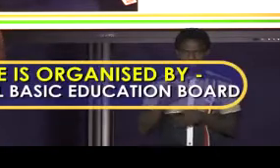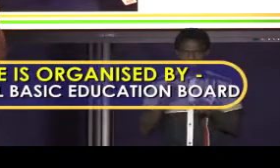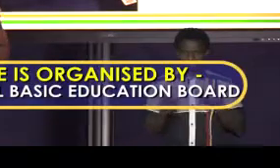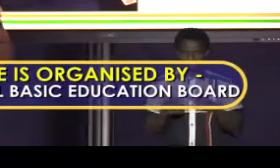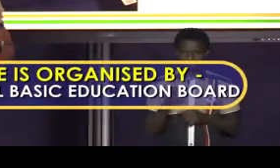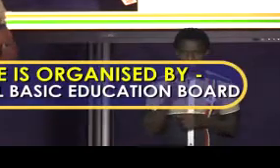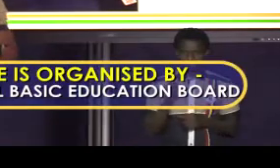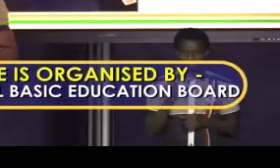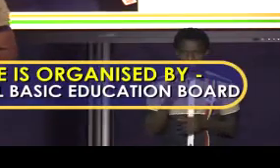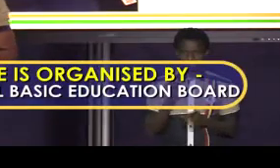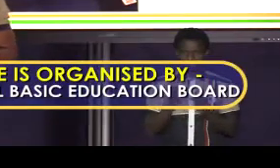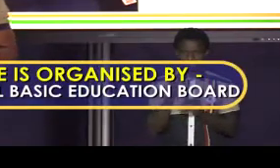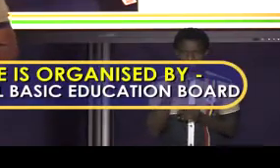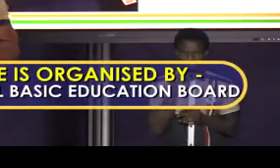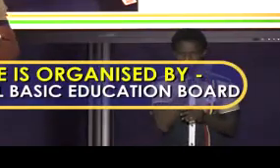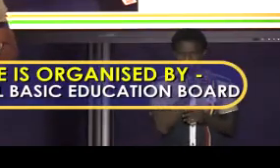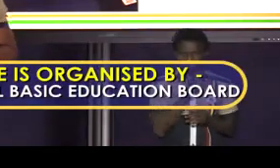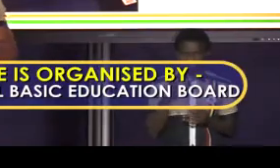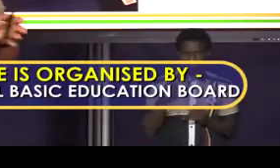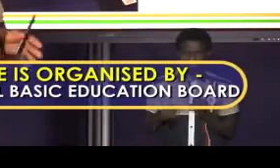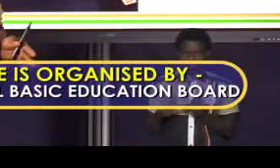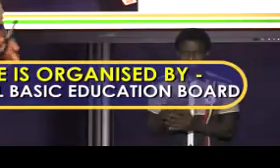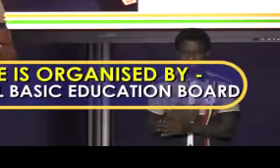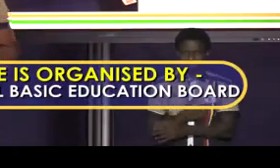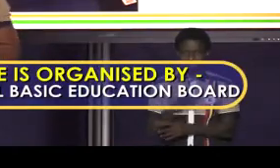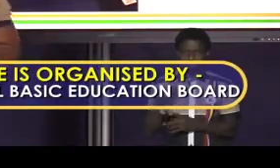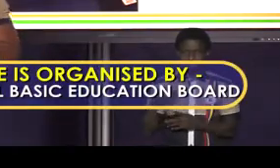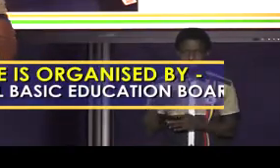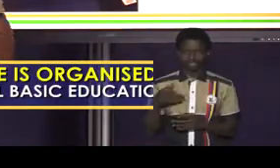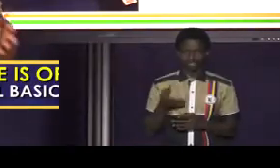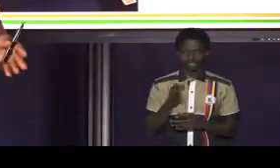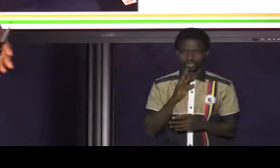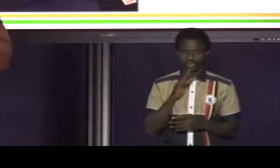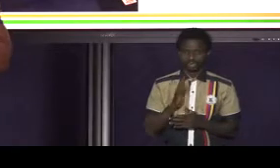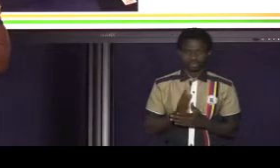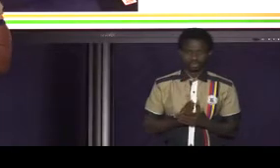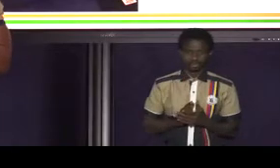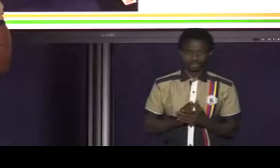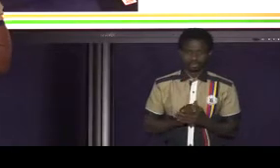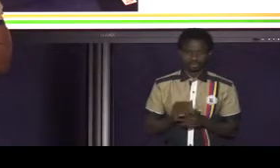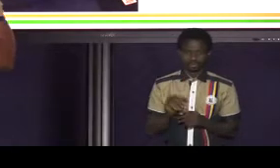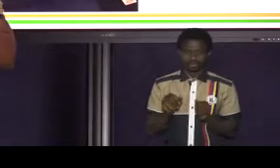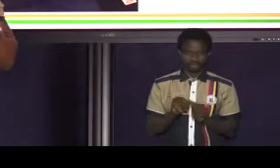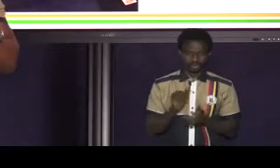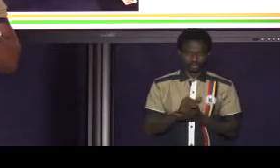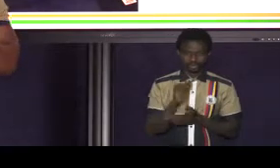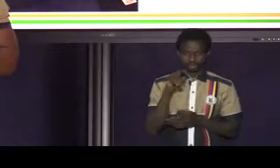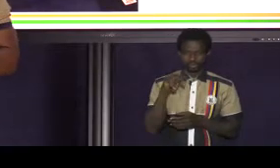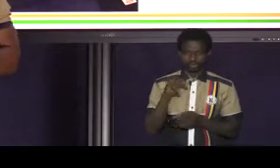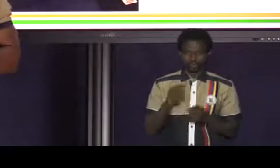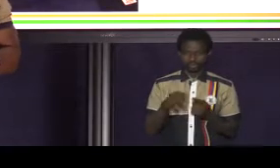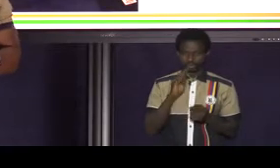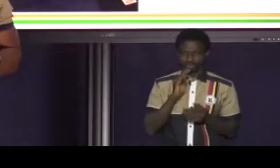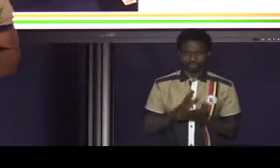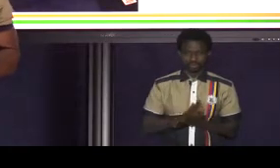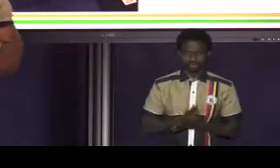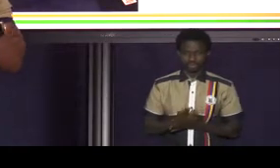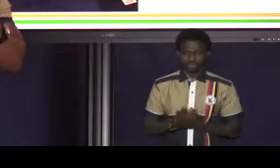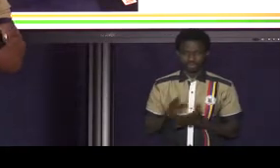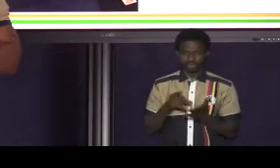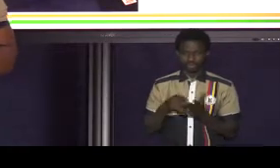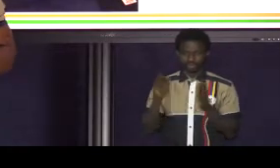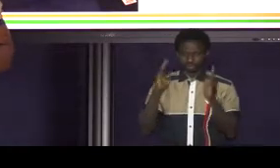case you missed out on the last lesson, or there are some gray areas which you need to be cleared for you, then pay attention today, my